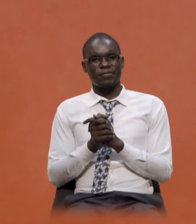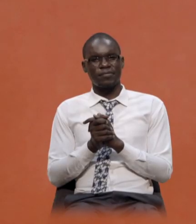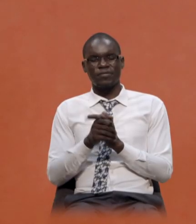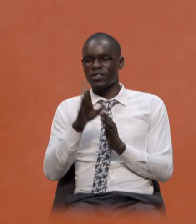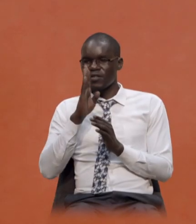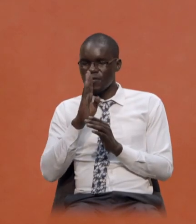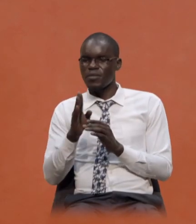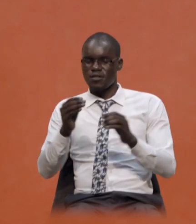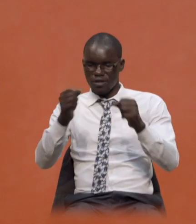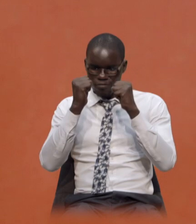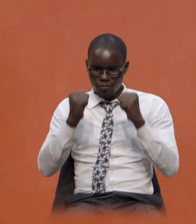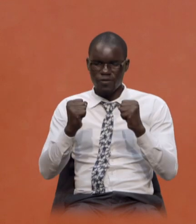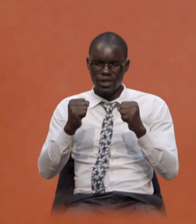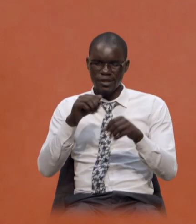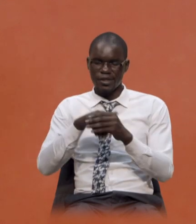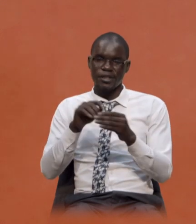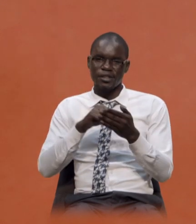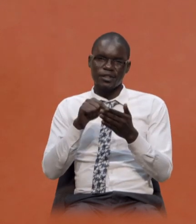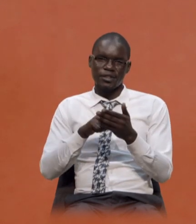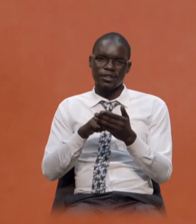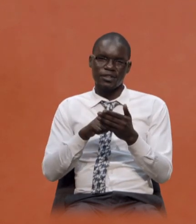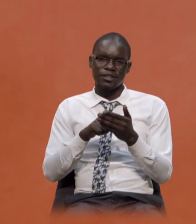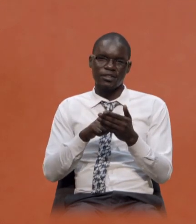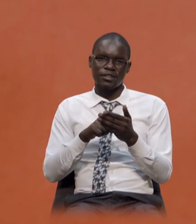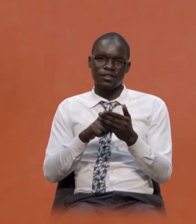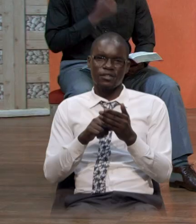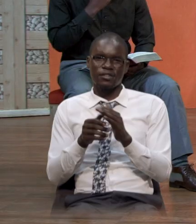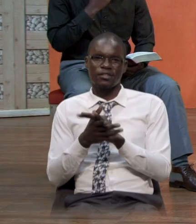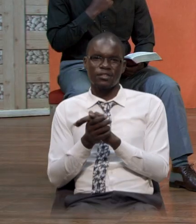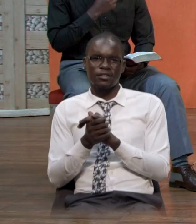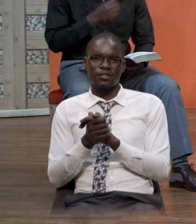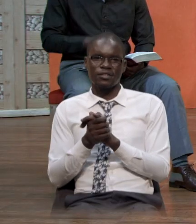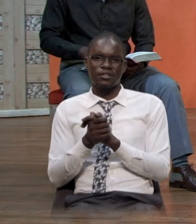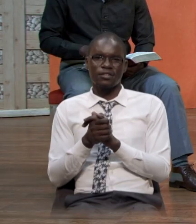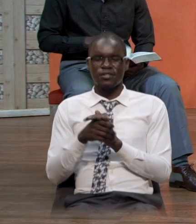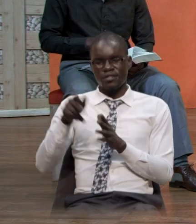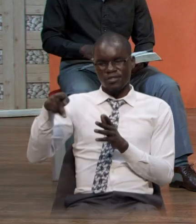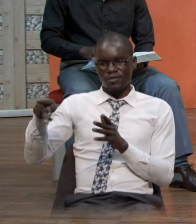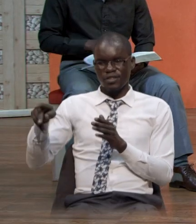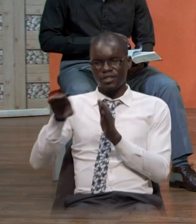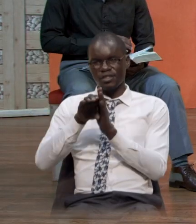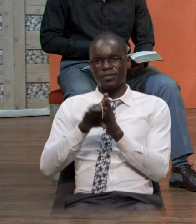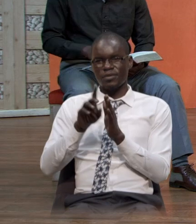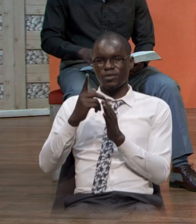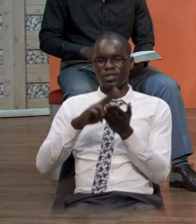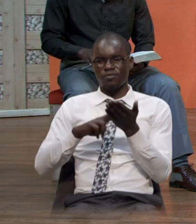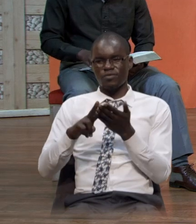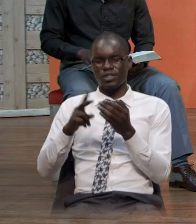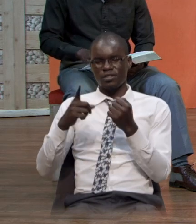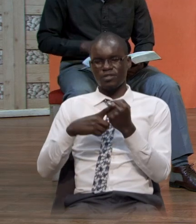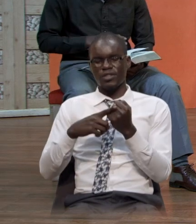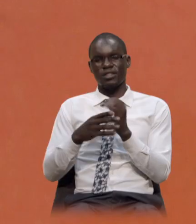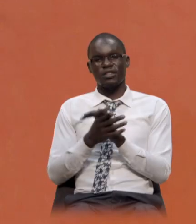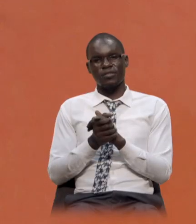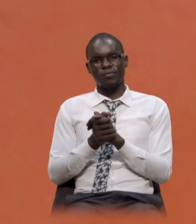Being confident in this, that he who began a good work in you. Yes. Philippians 1 verse 6. Yes.